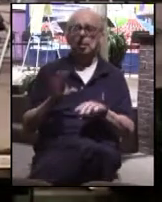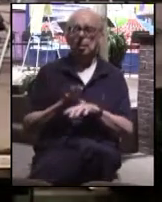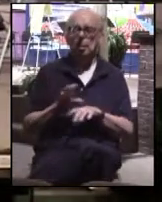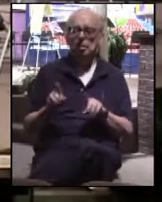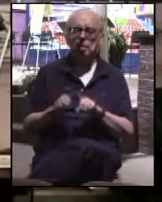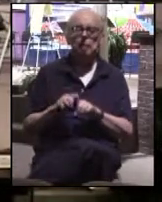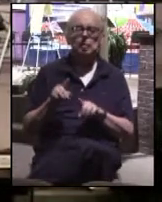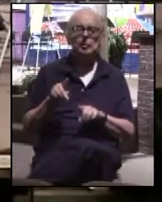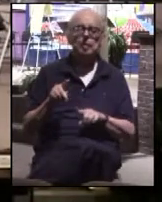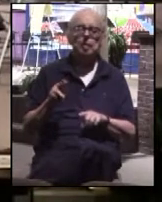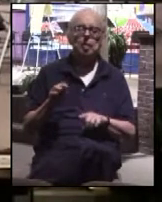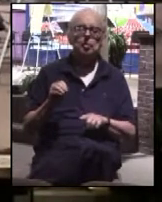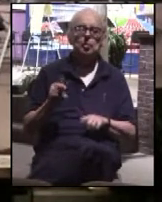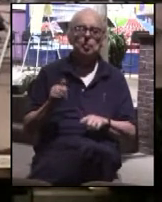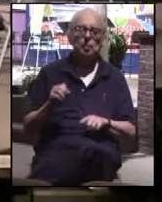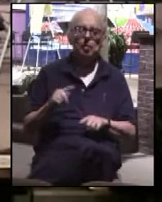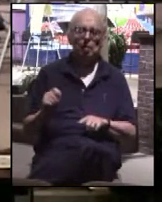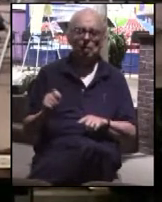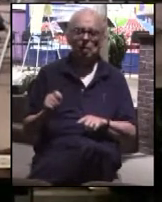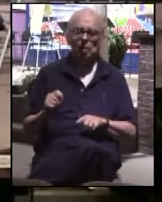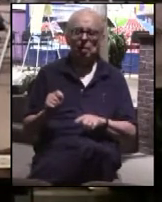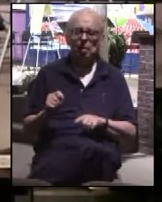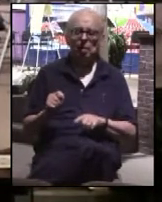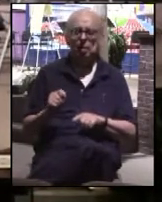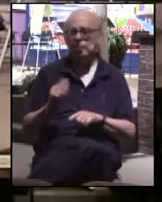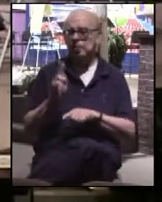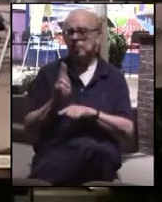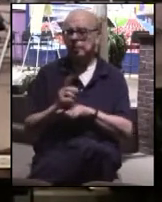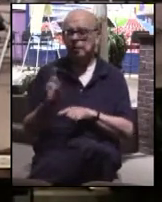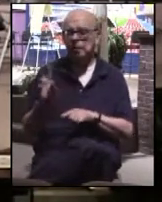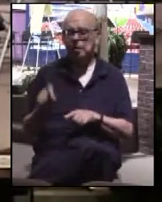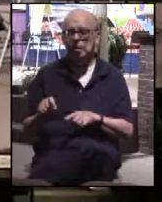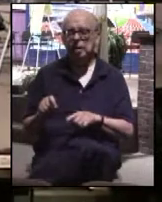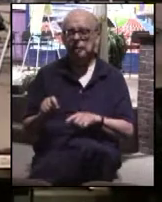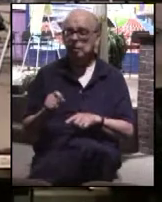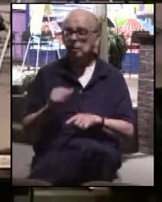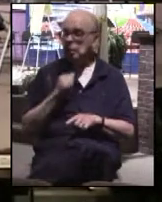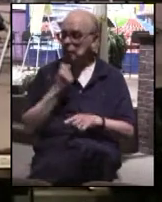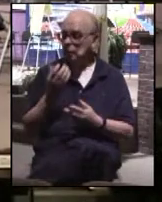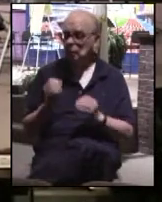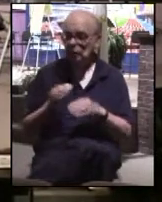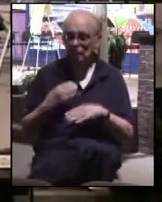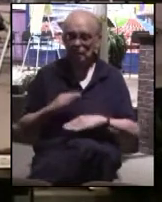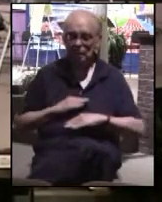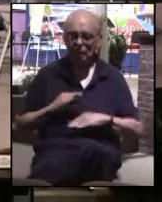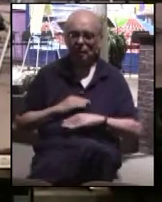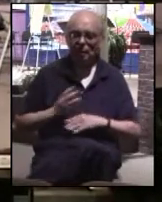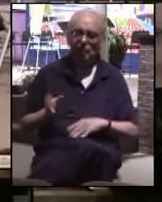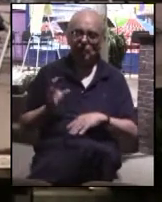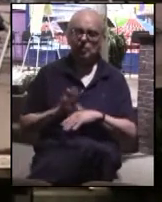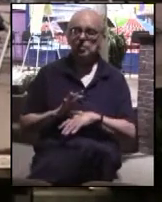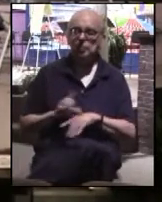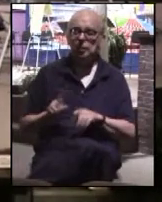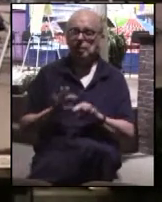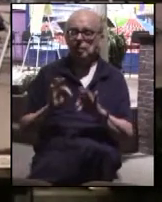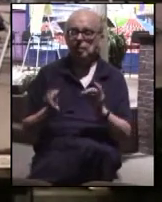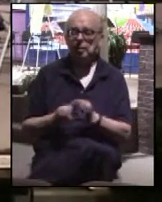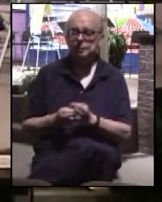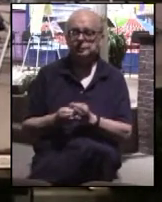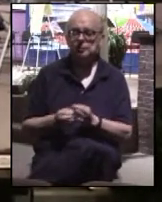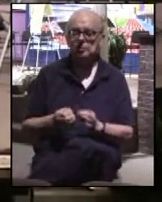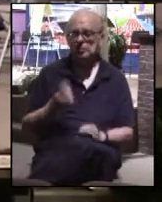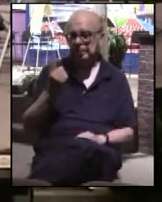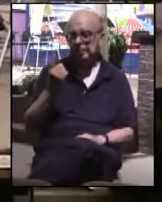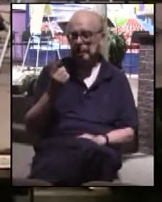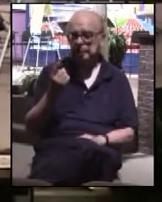product we consume until our needs are no longer met when we treat church like a family we fundamentally